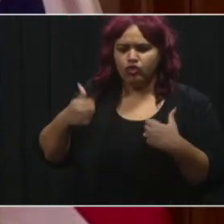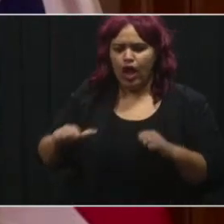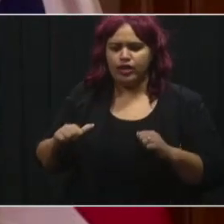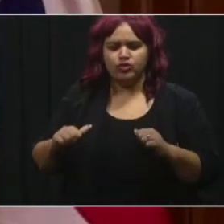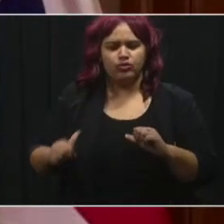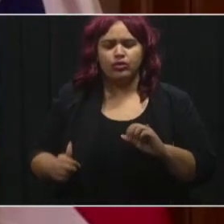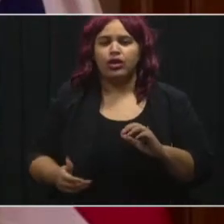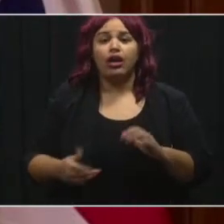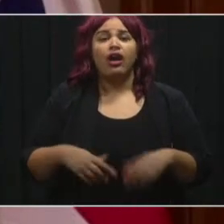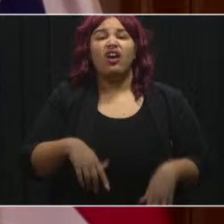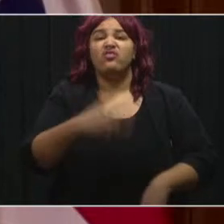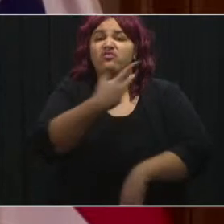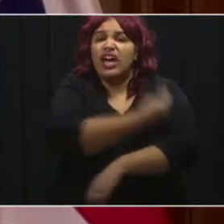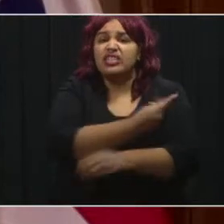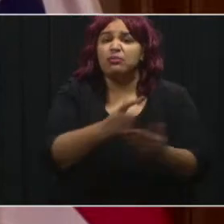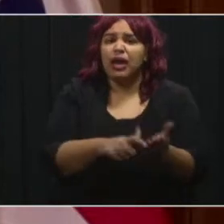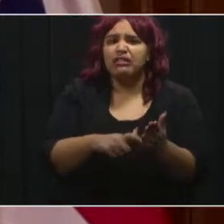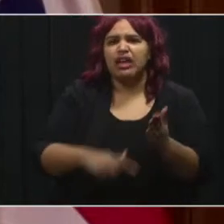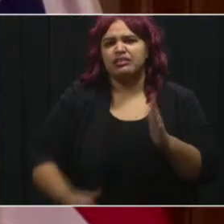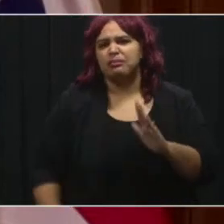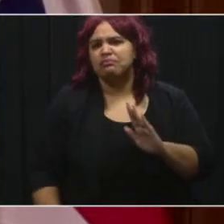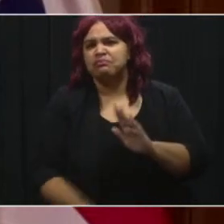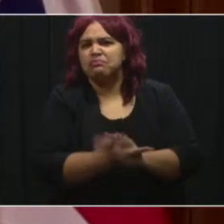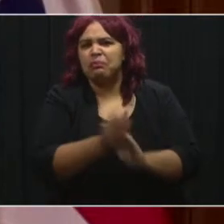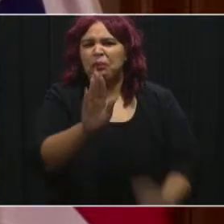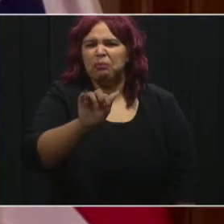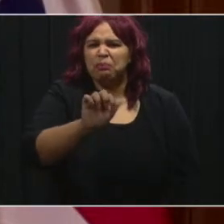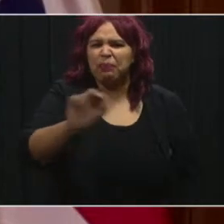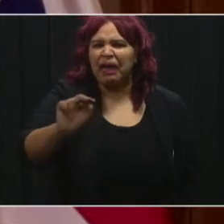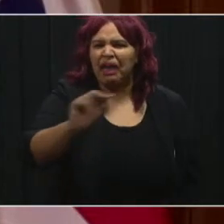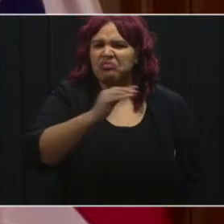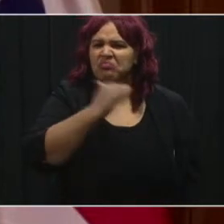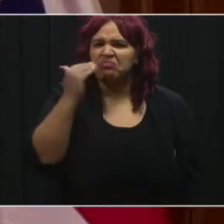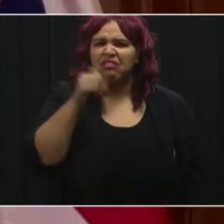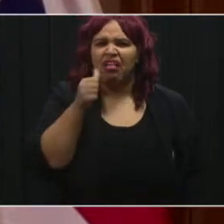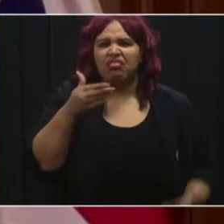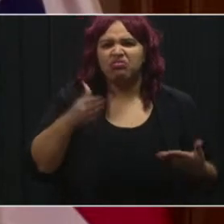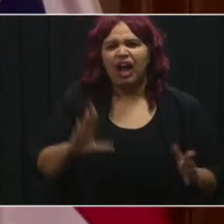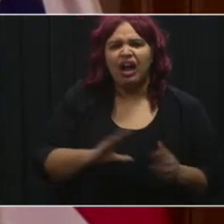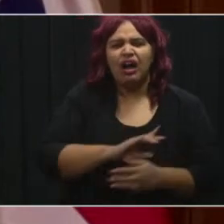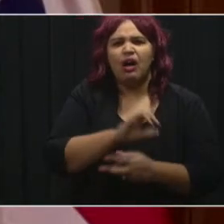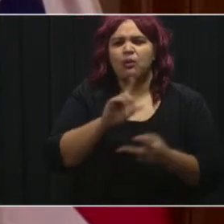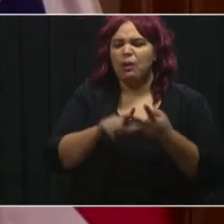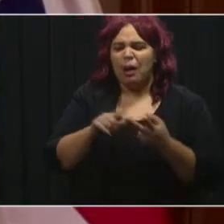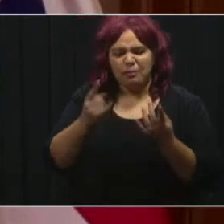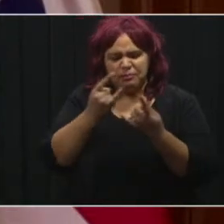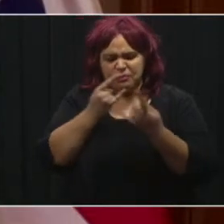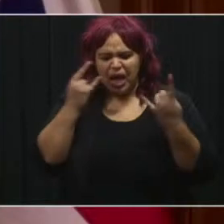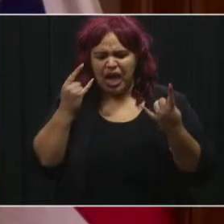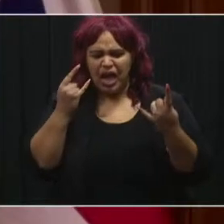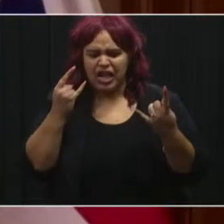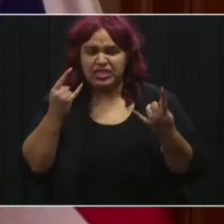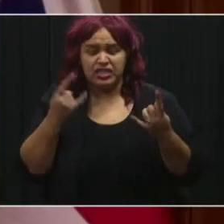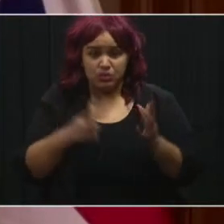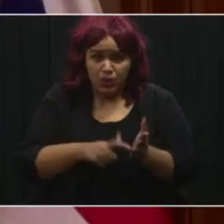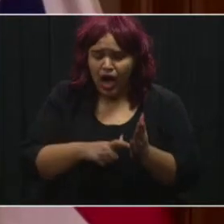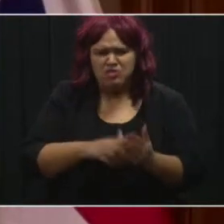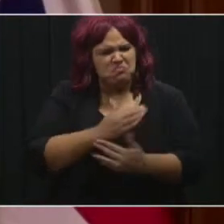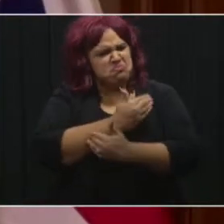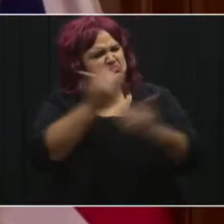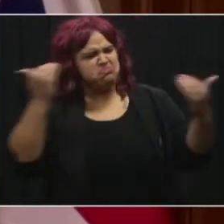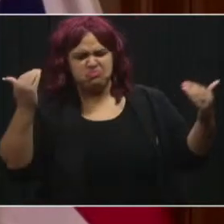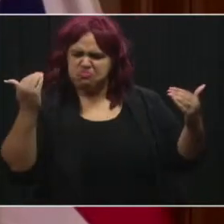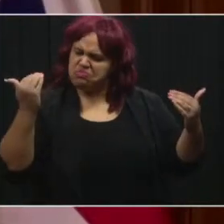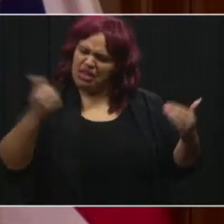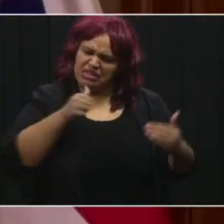to ban masks in schools. And I'm wondering at this point, what is your response to that? And how do